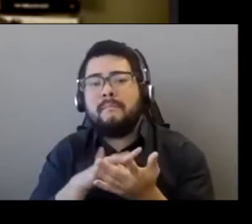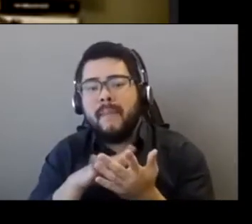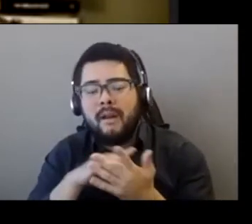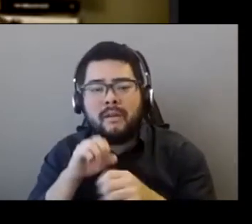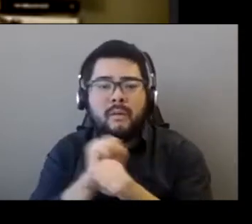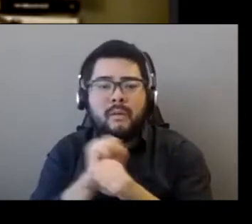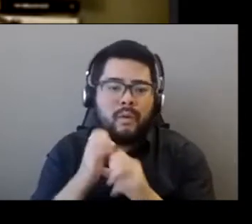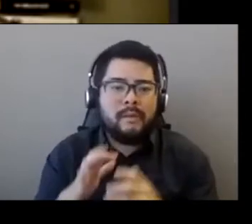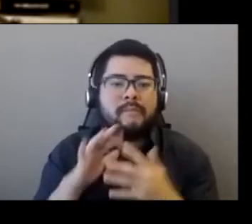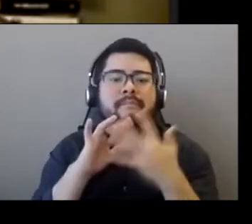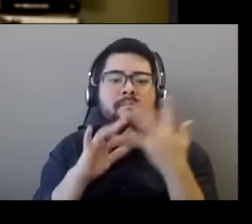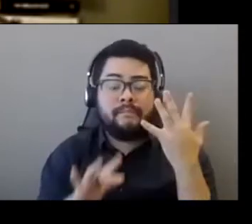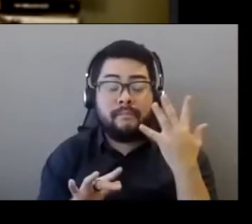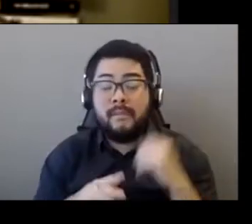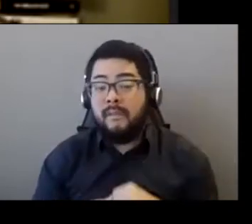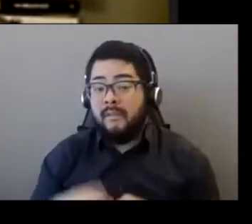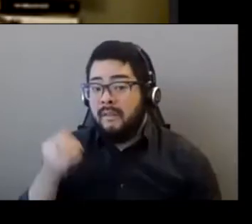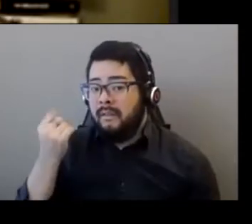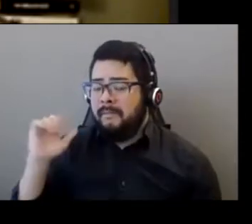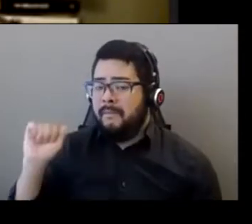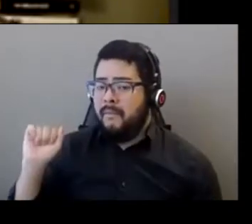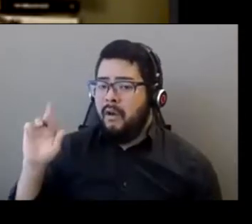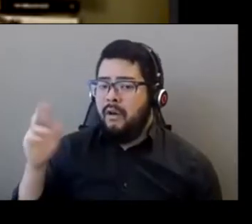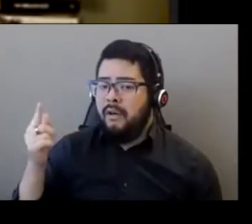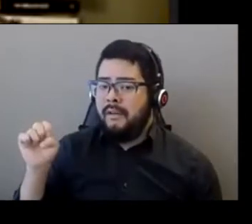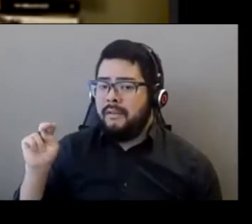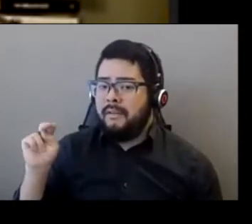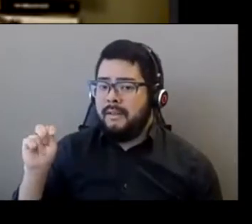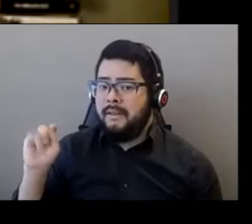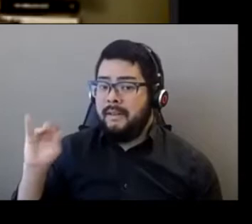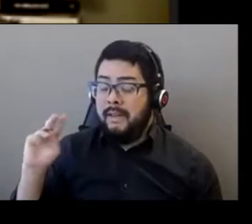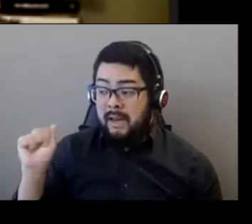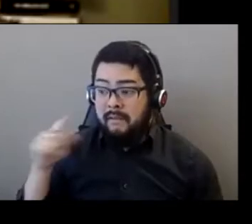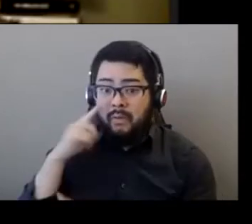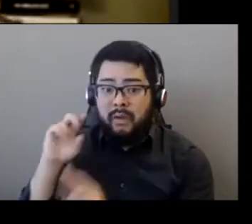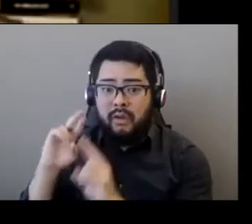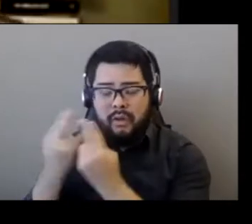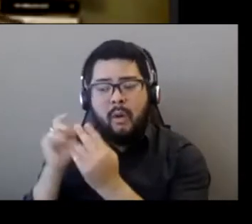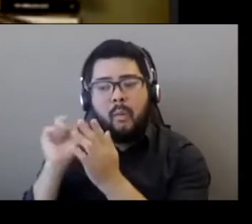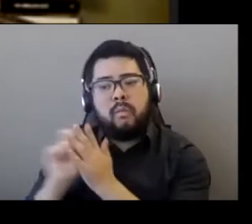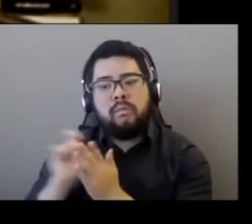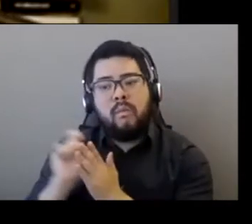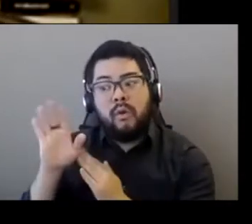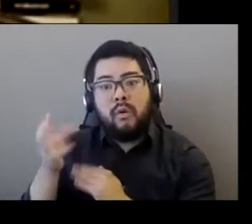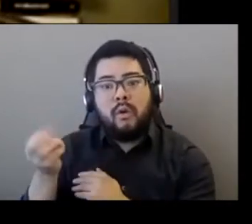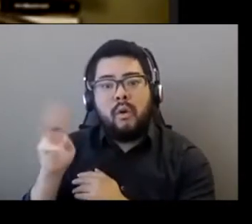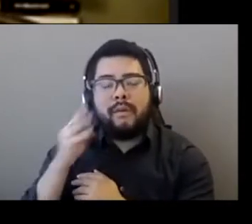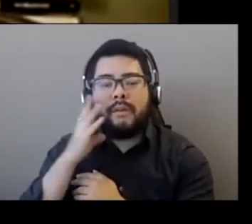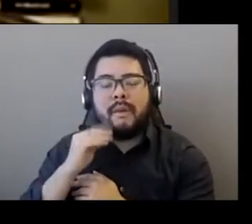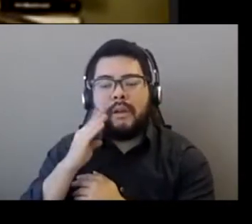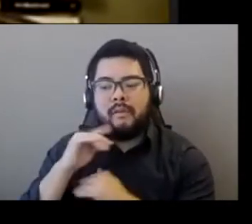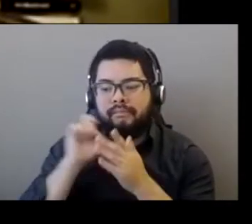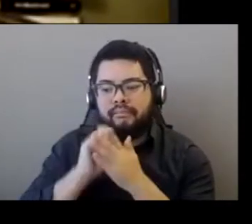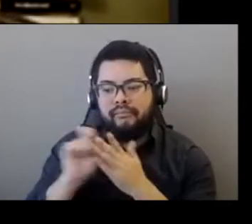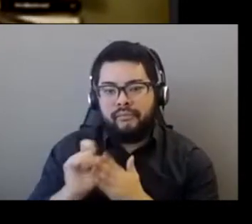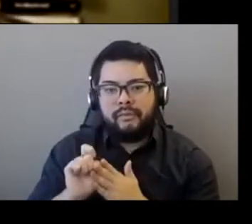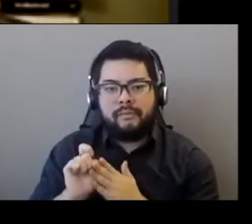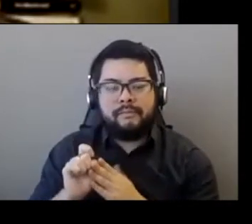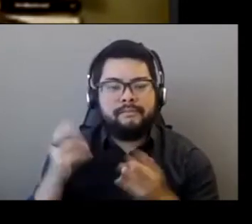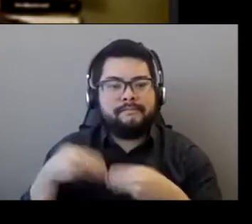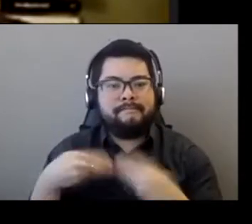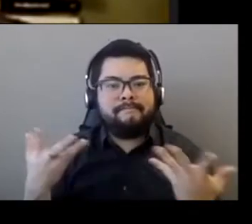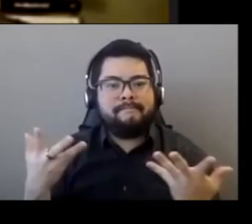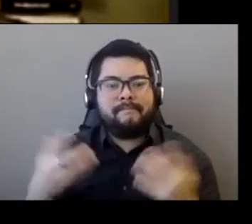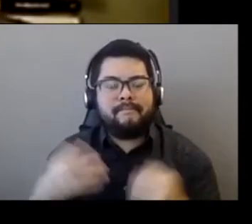In Argentina, one of the leaders of the union, in fact, wrote the section based on her work inside the union. And, you know,